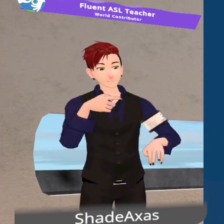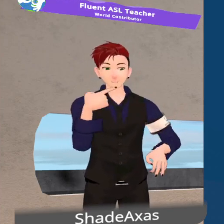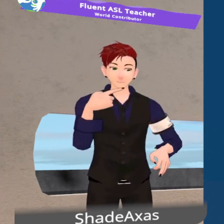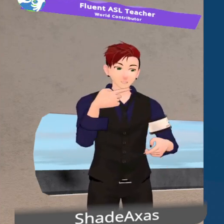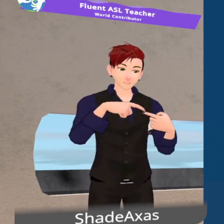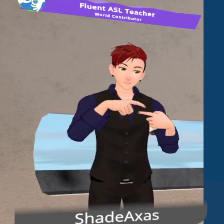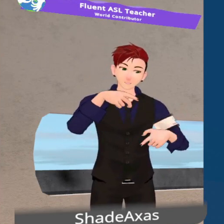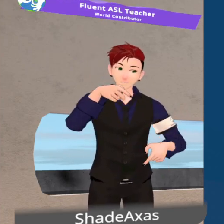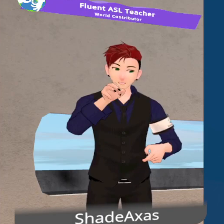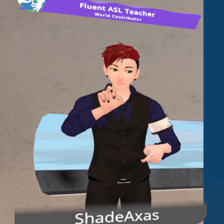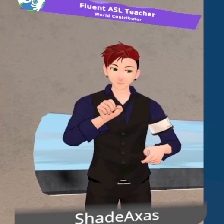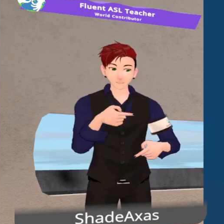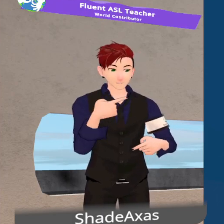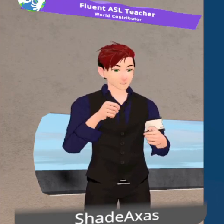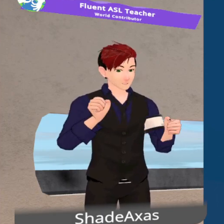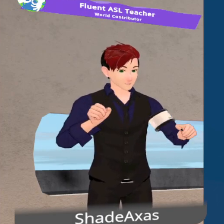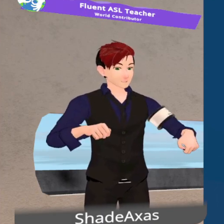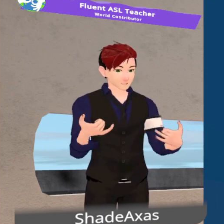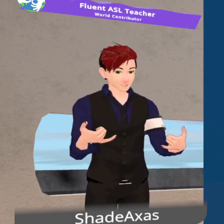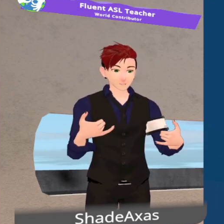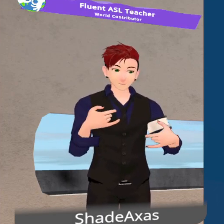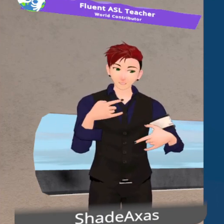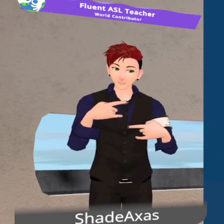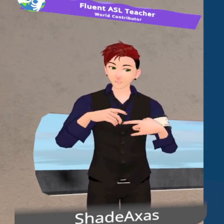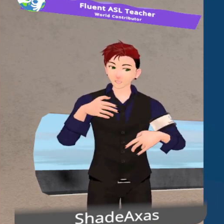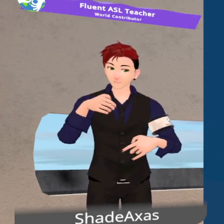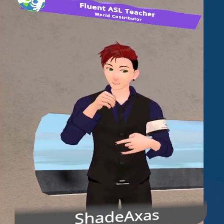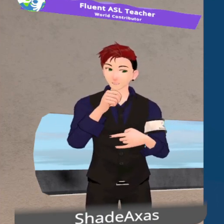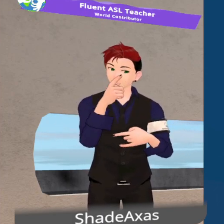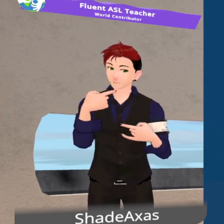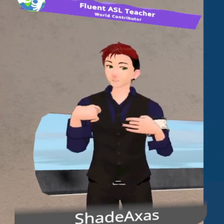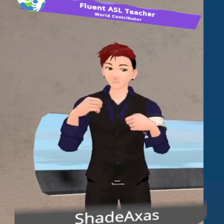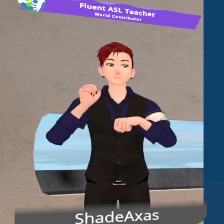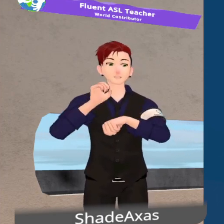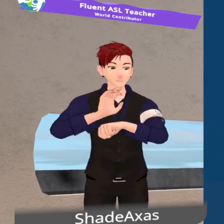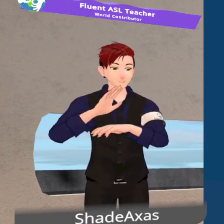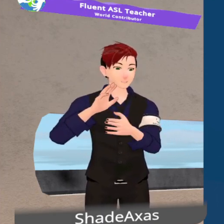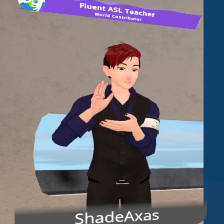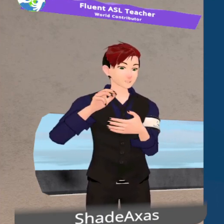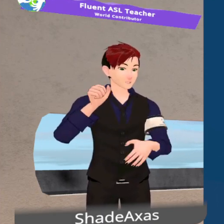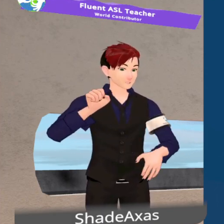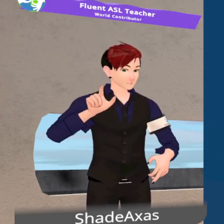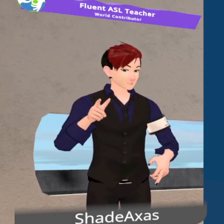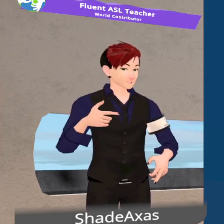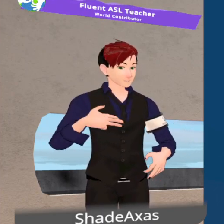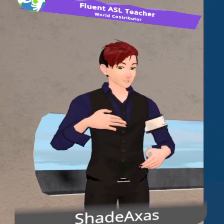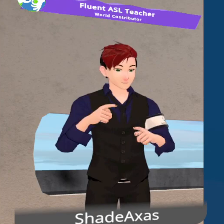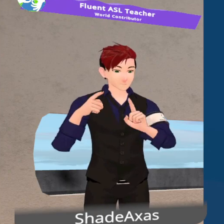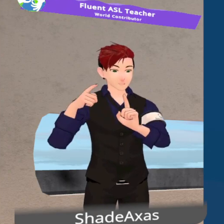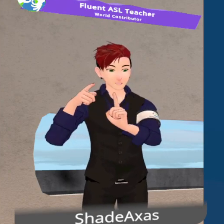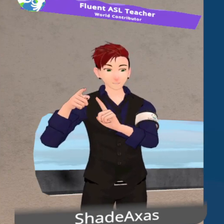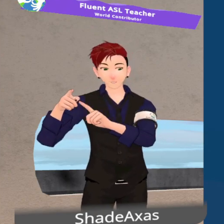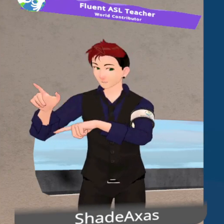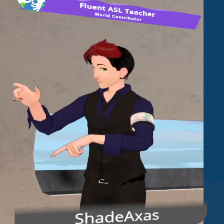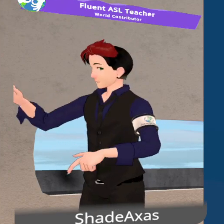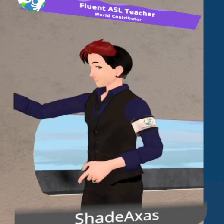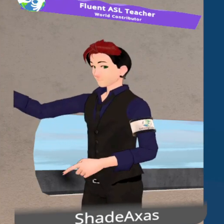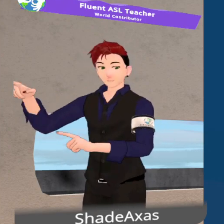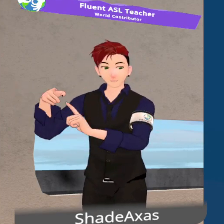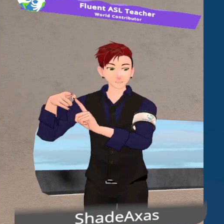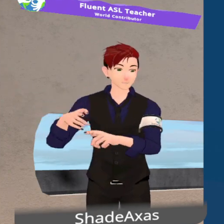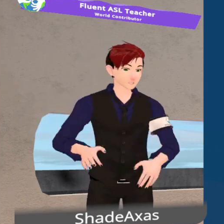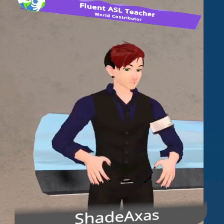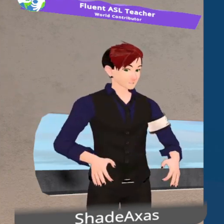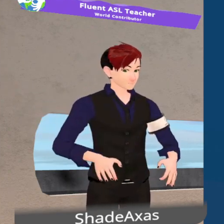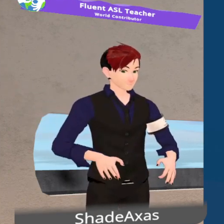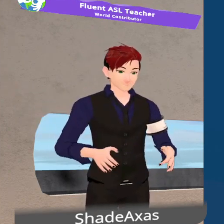anybody says, no, you're signing PSE, you can say, yeah, right now I'm signing PSE because I'm working on learning ASL.